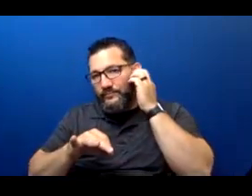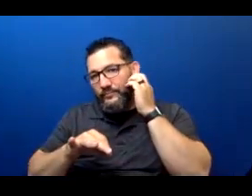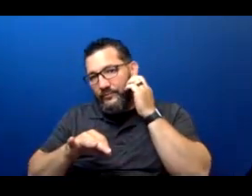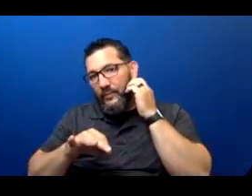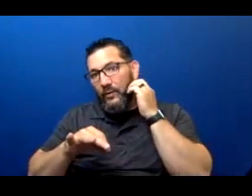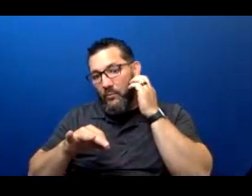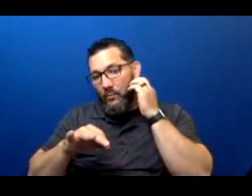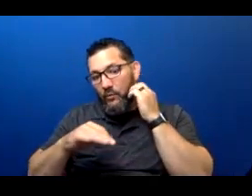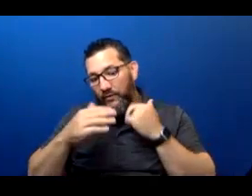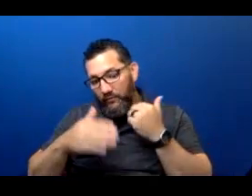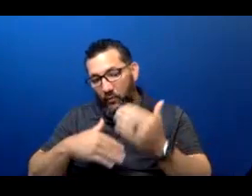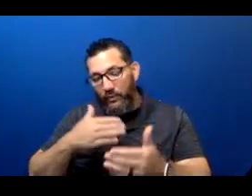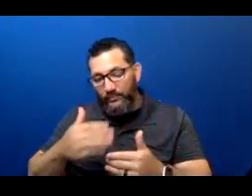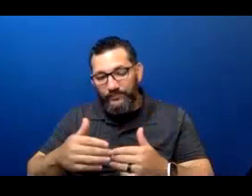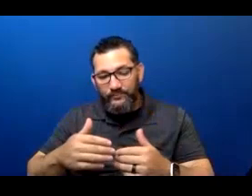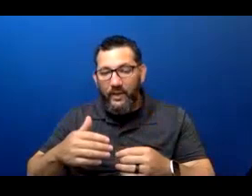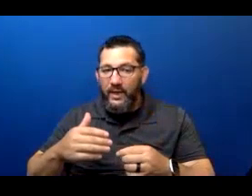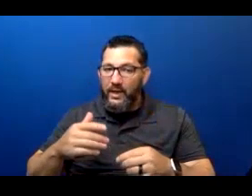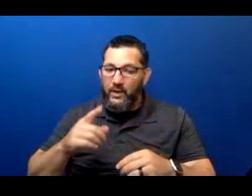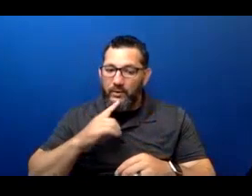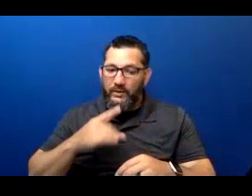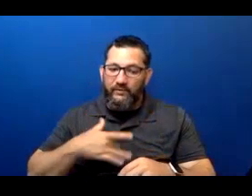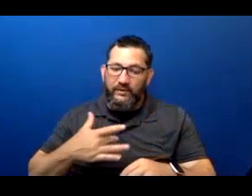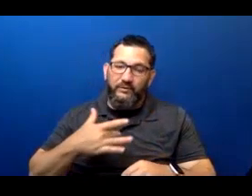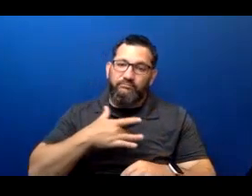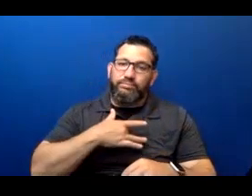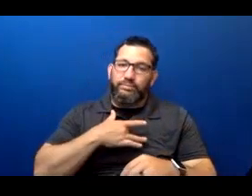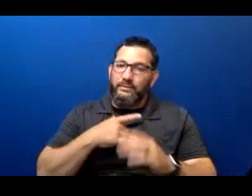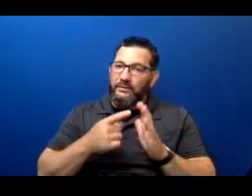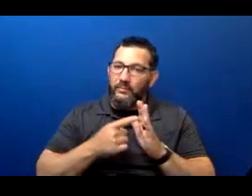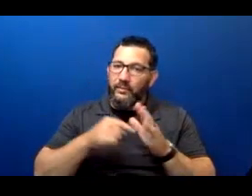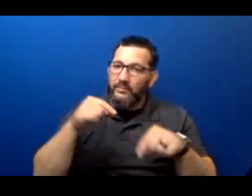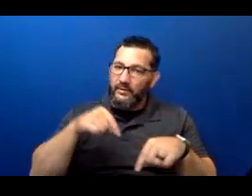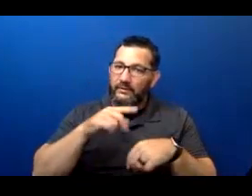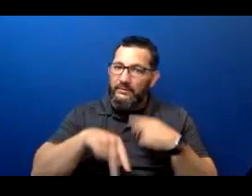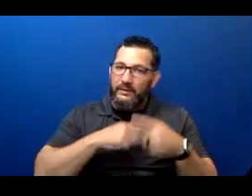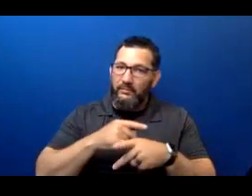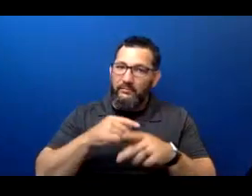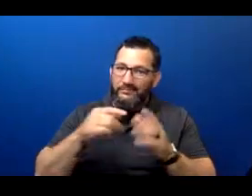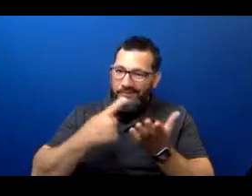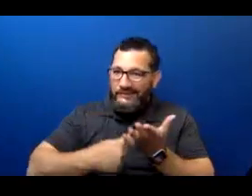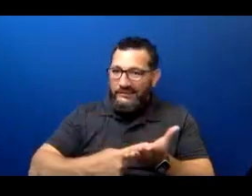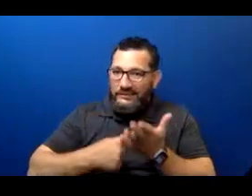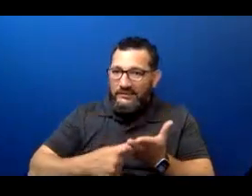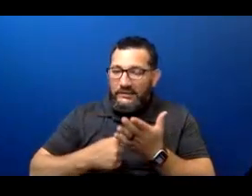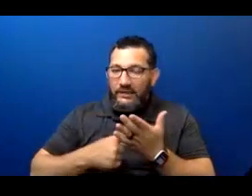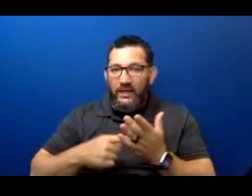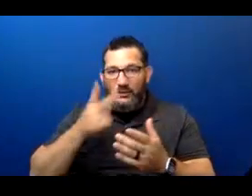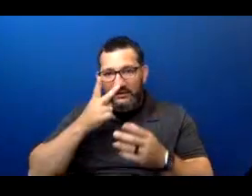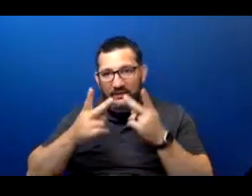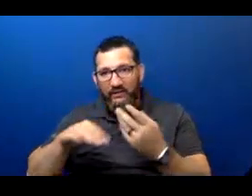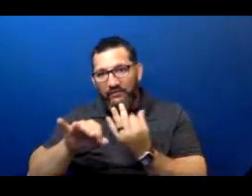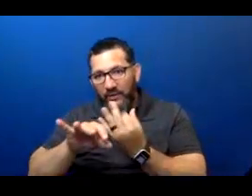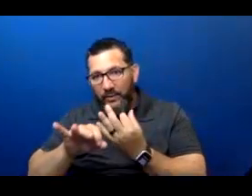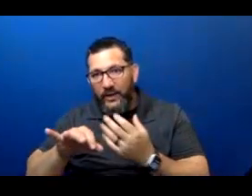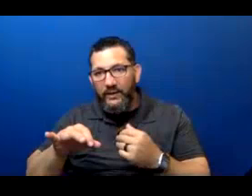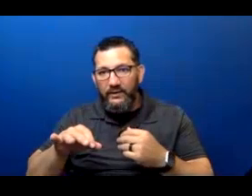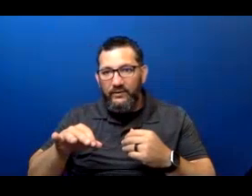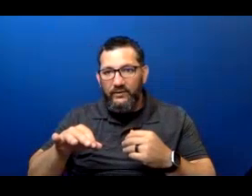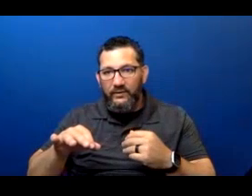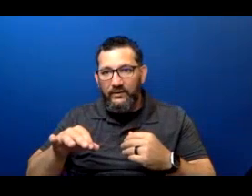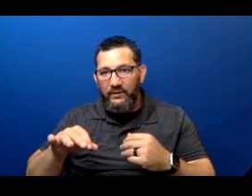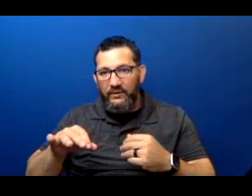move forward. So I really feel like sometimes these discussions or these, you know, the feedback, I want